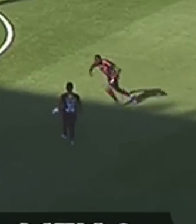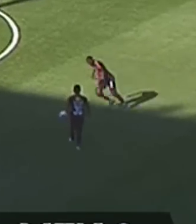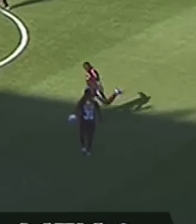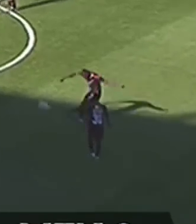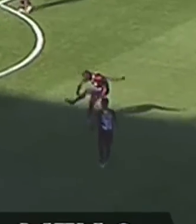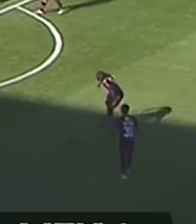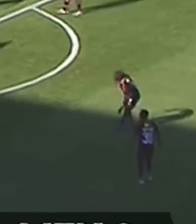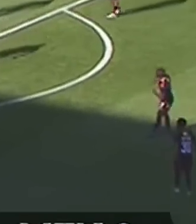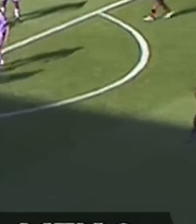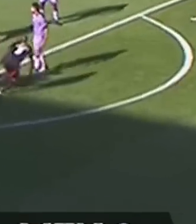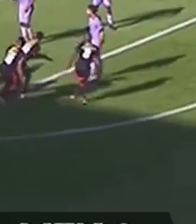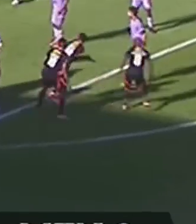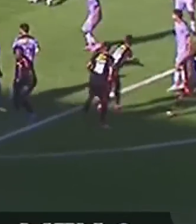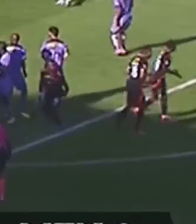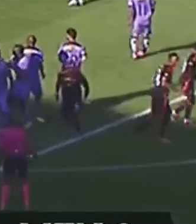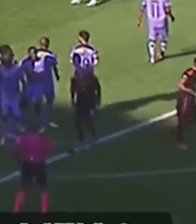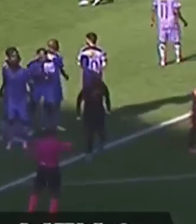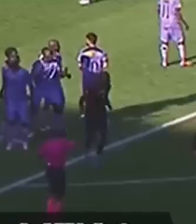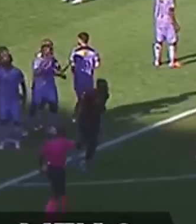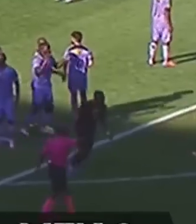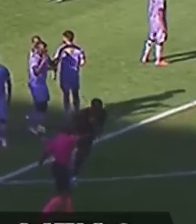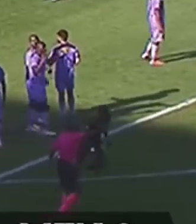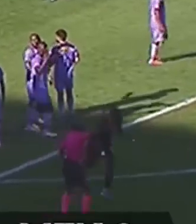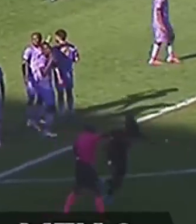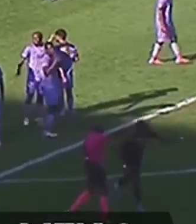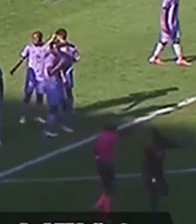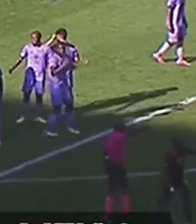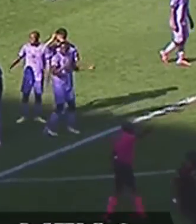Tlhomile bofofo Dion abagoga